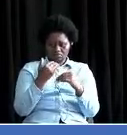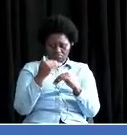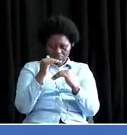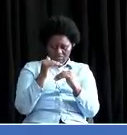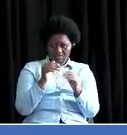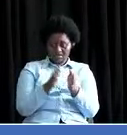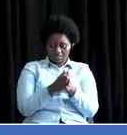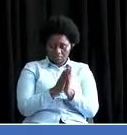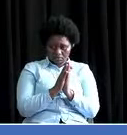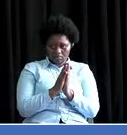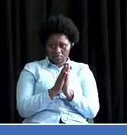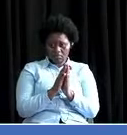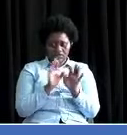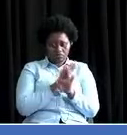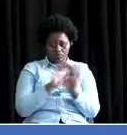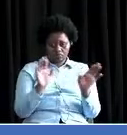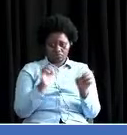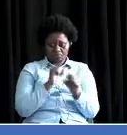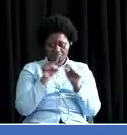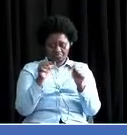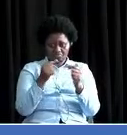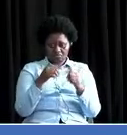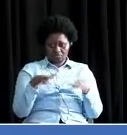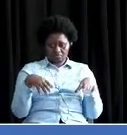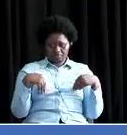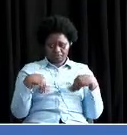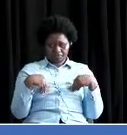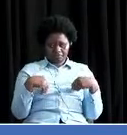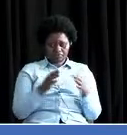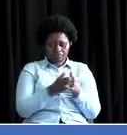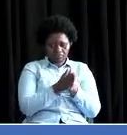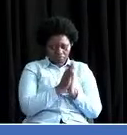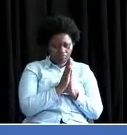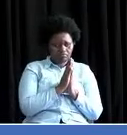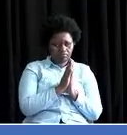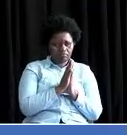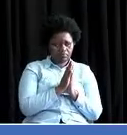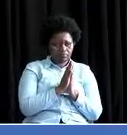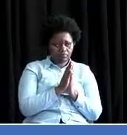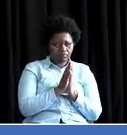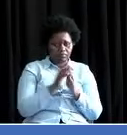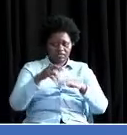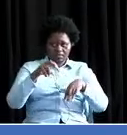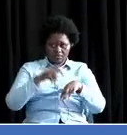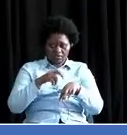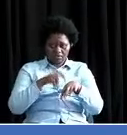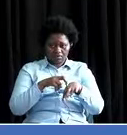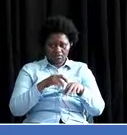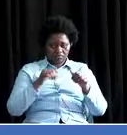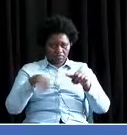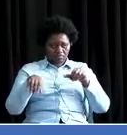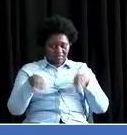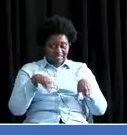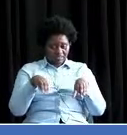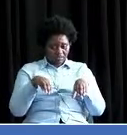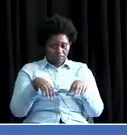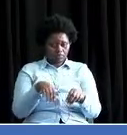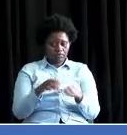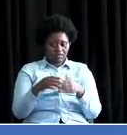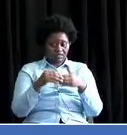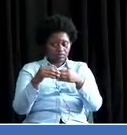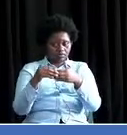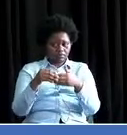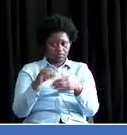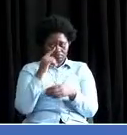requirement. This is totally unacceptable. And Speaker, I want to appeal to you that you need to exercise some leadership here.